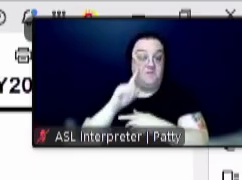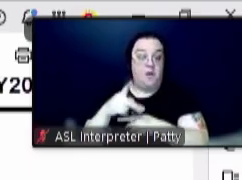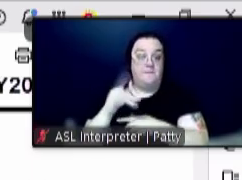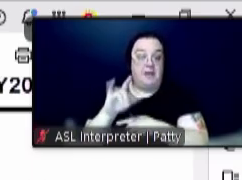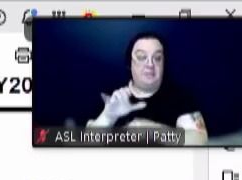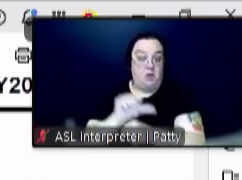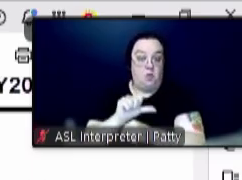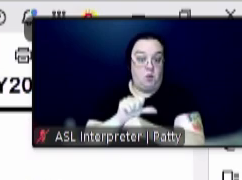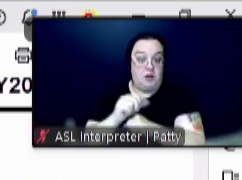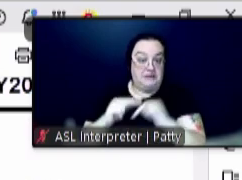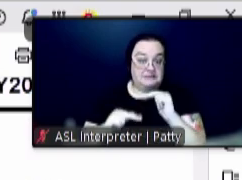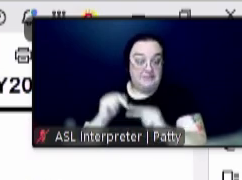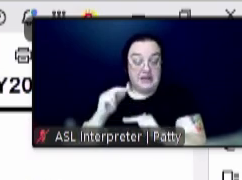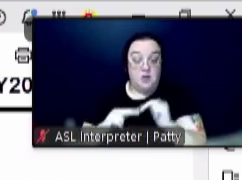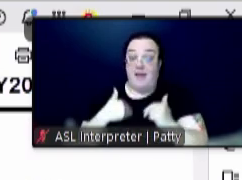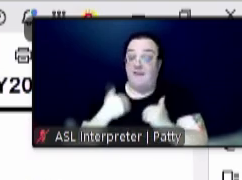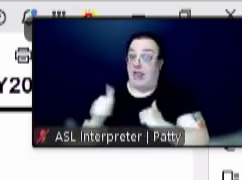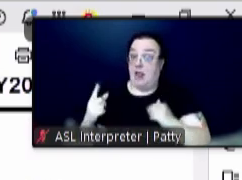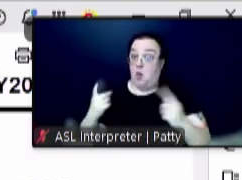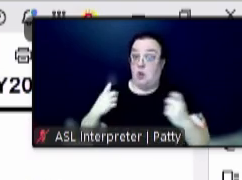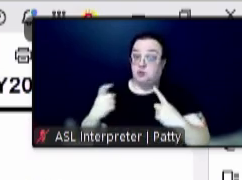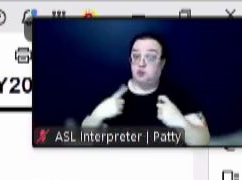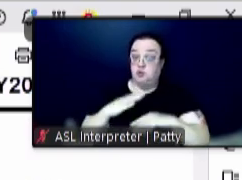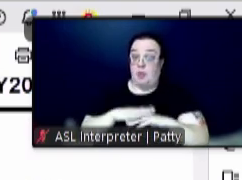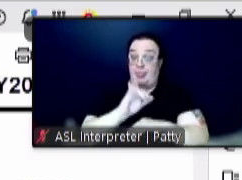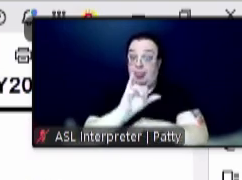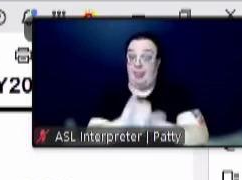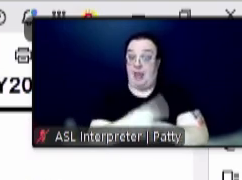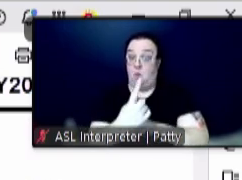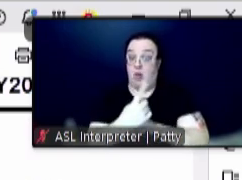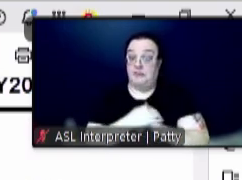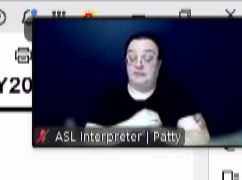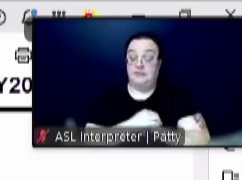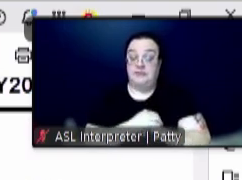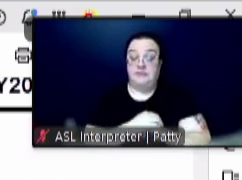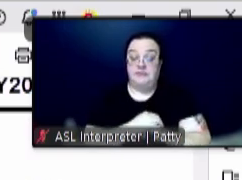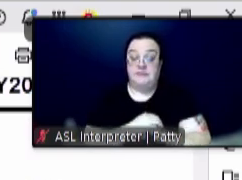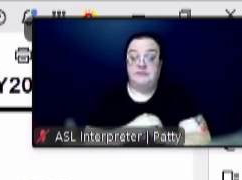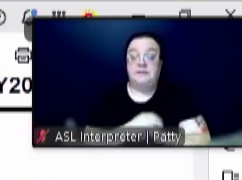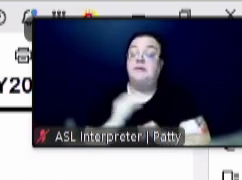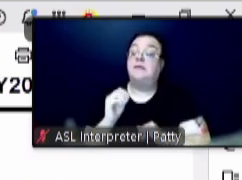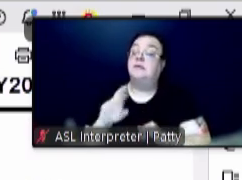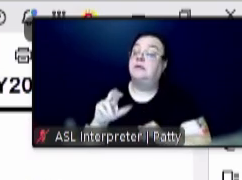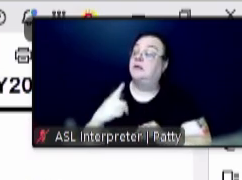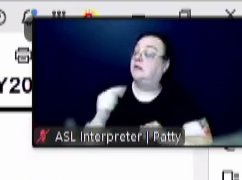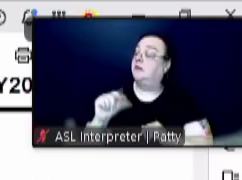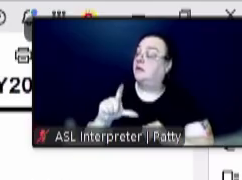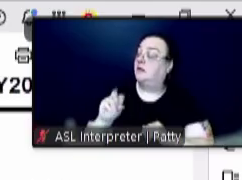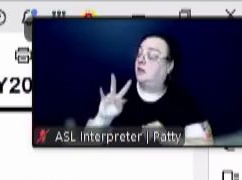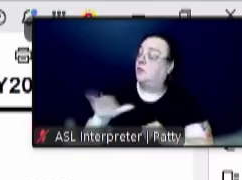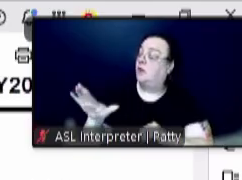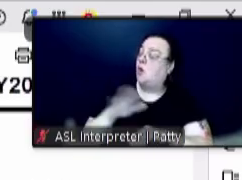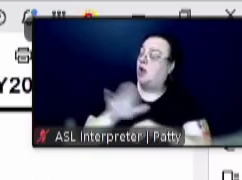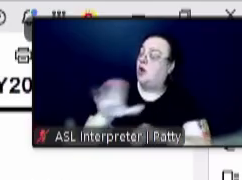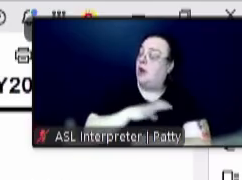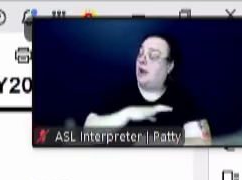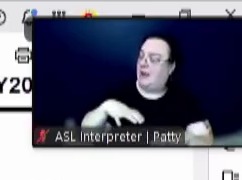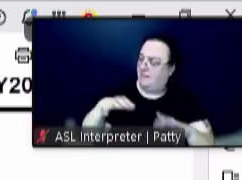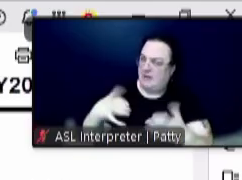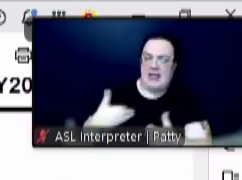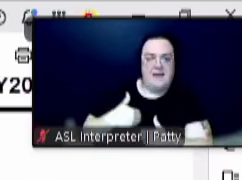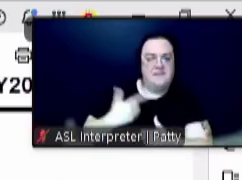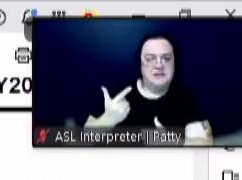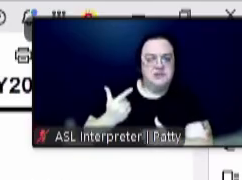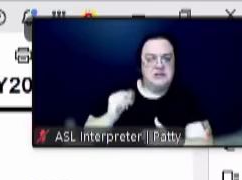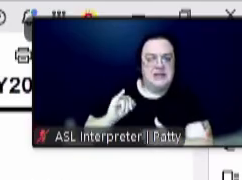Excellent. Are there any questions? Mr. Galvin, Yes. under committees, was there not a GIC line item